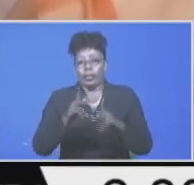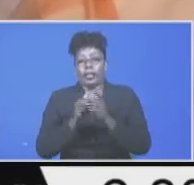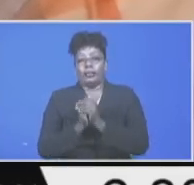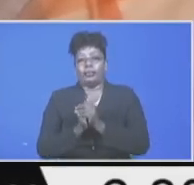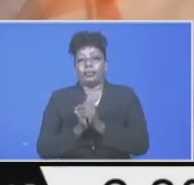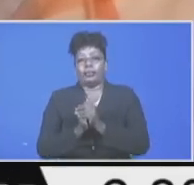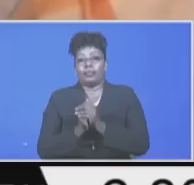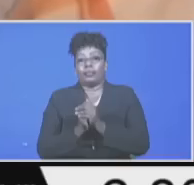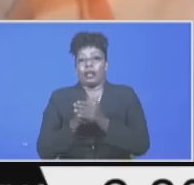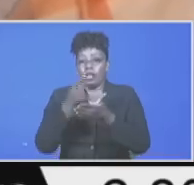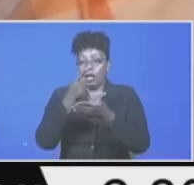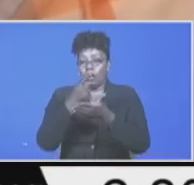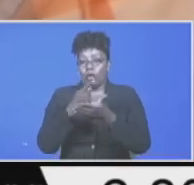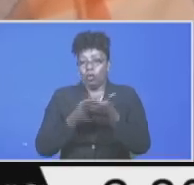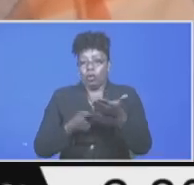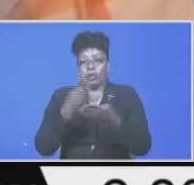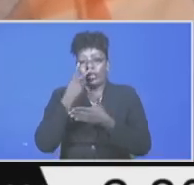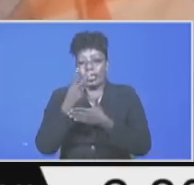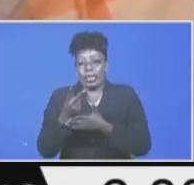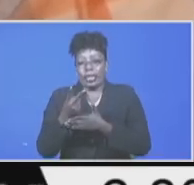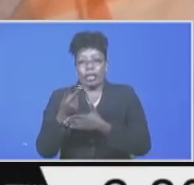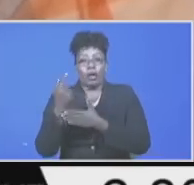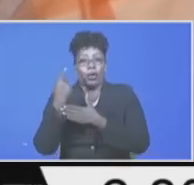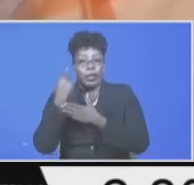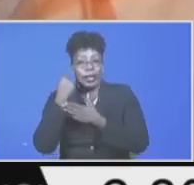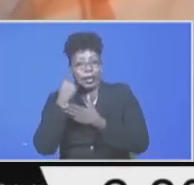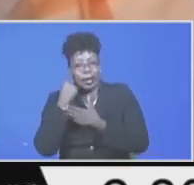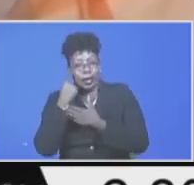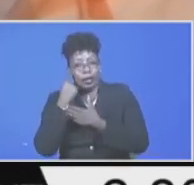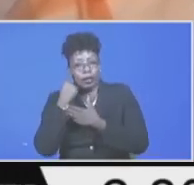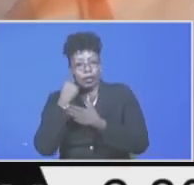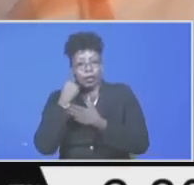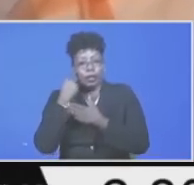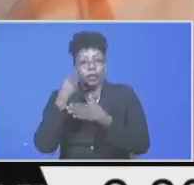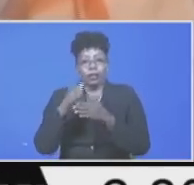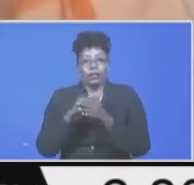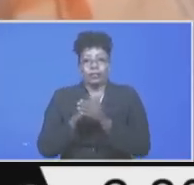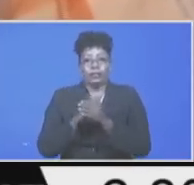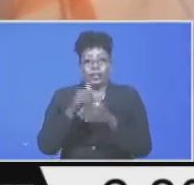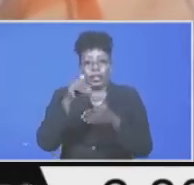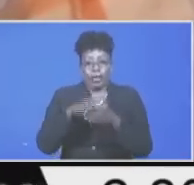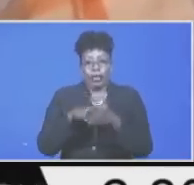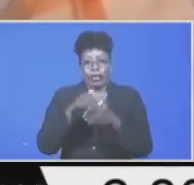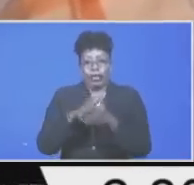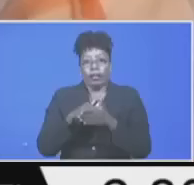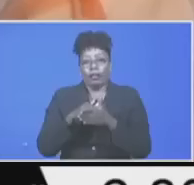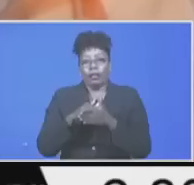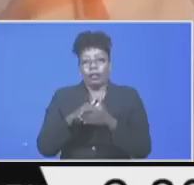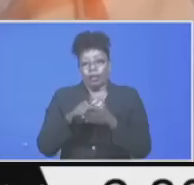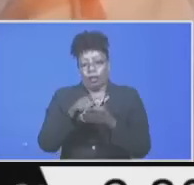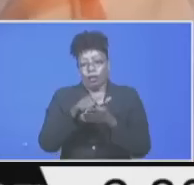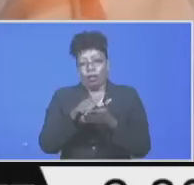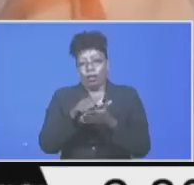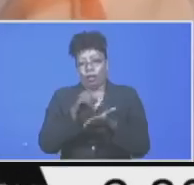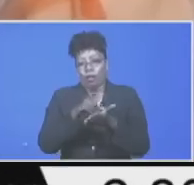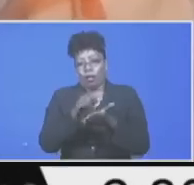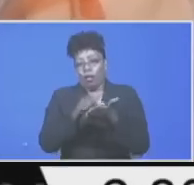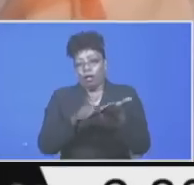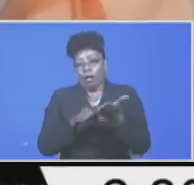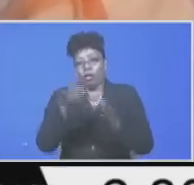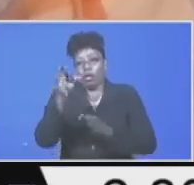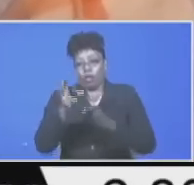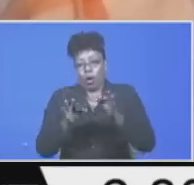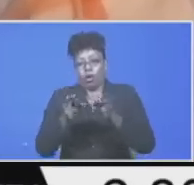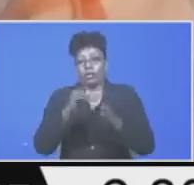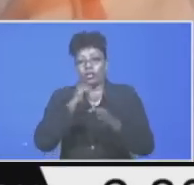we see or what we hear being going on in the current coroner's court or anything like that, listen, let's not stray